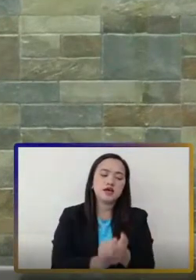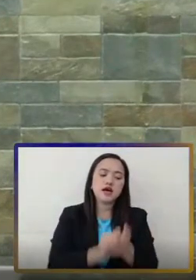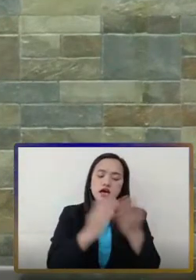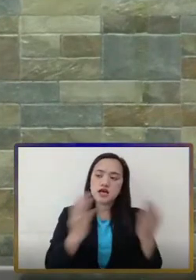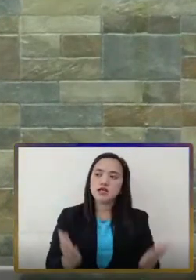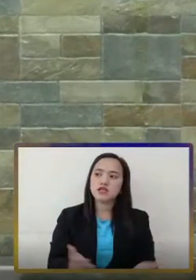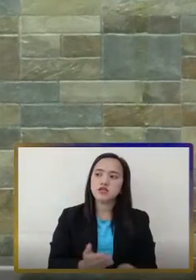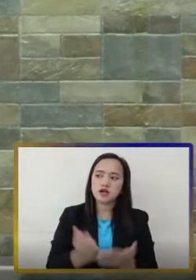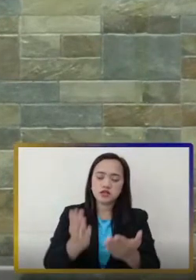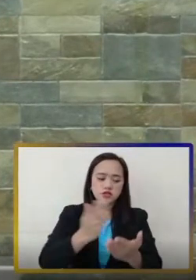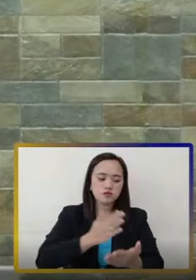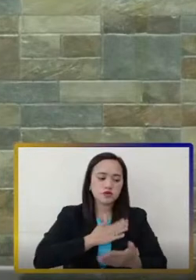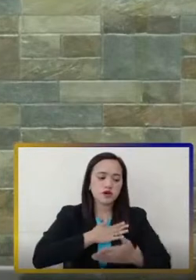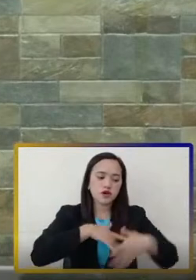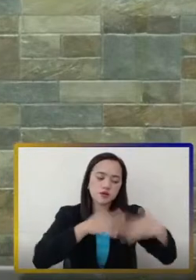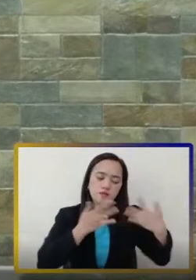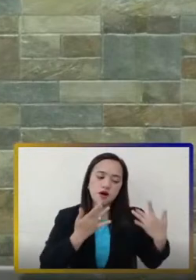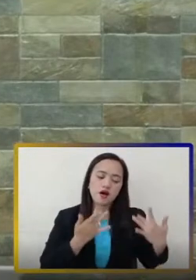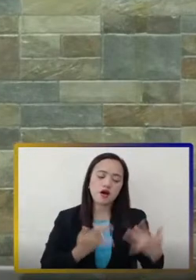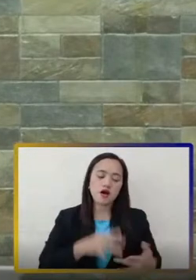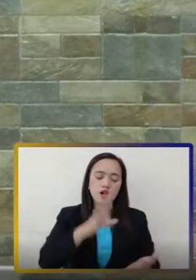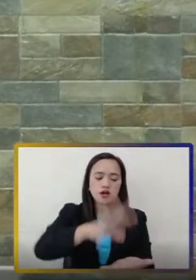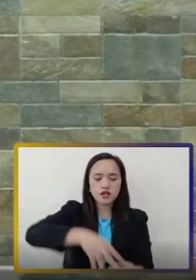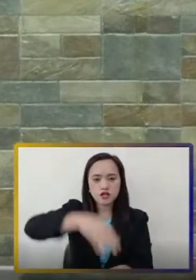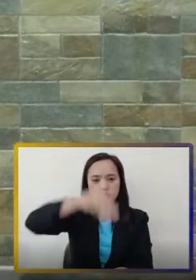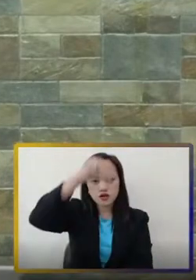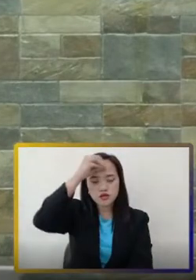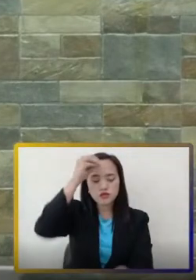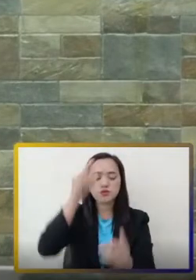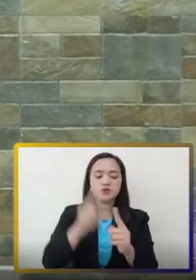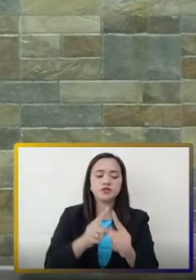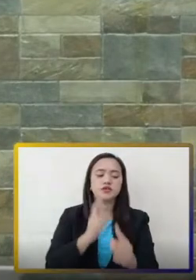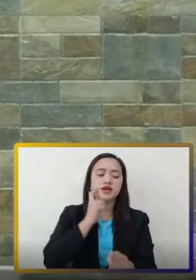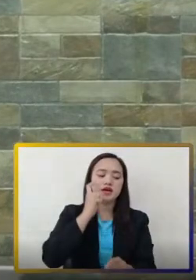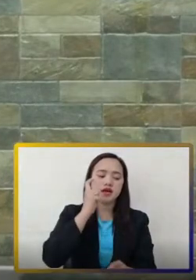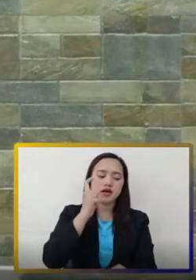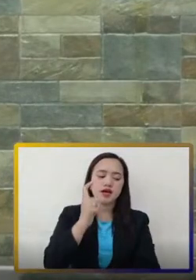darkness, that was where my heart would learn to